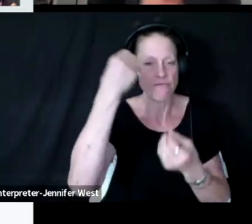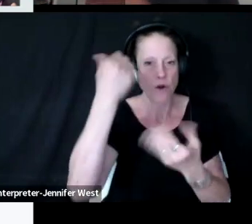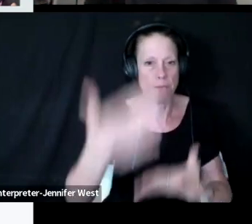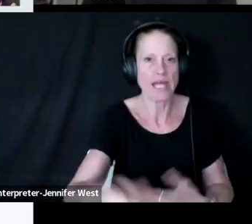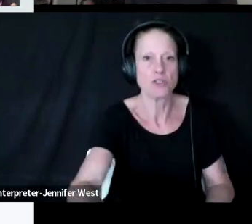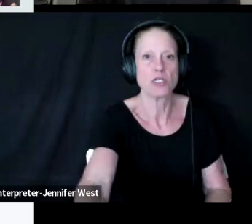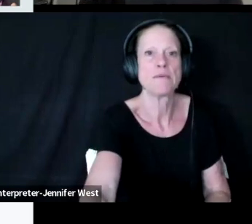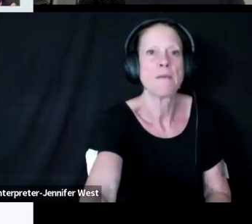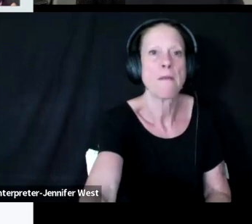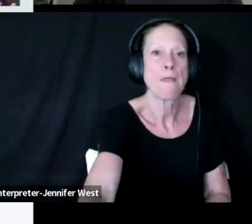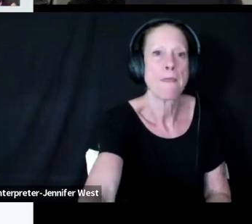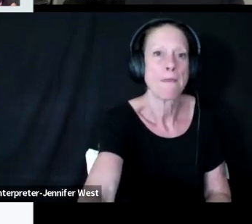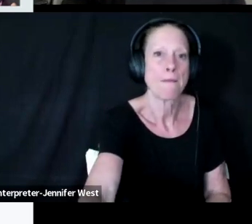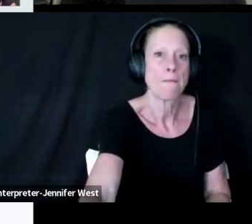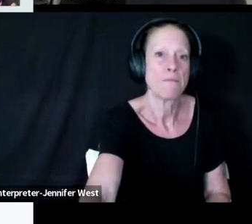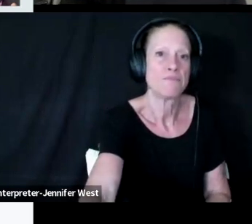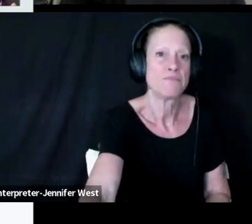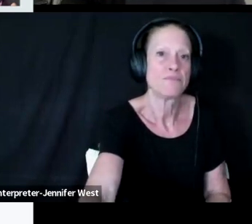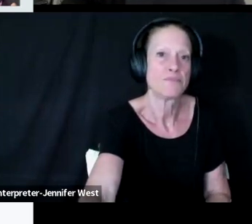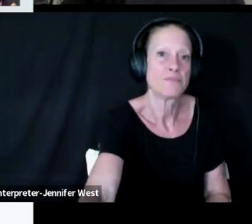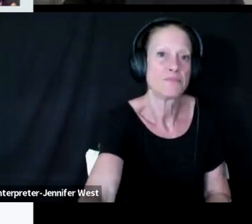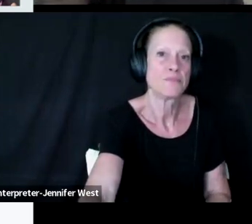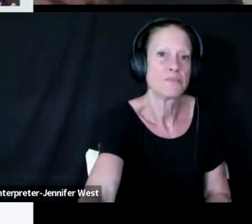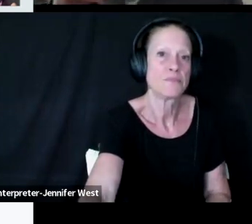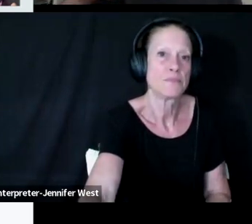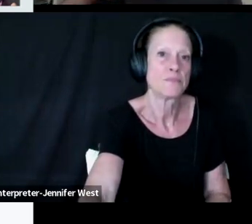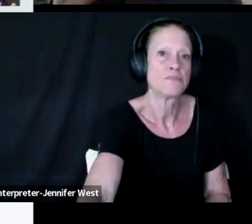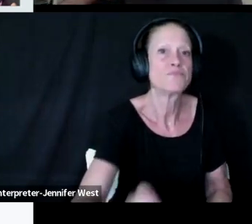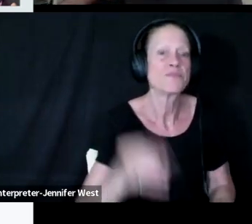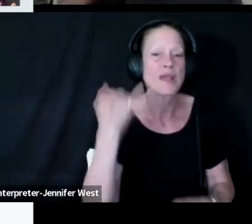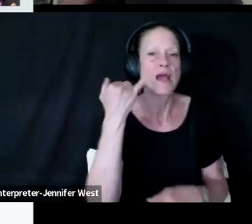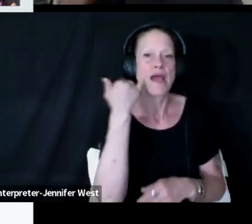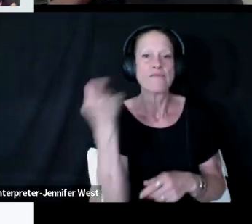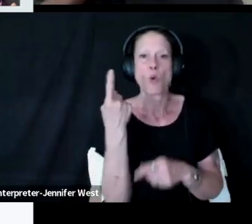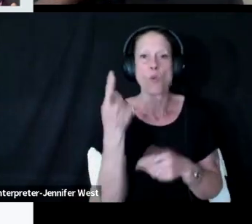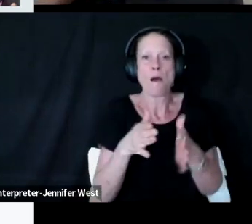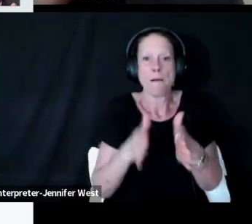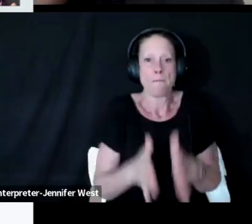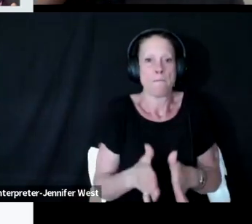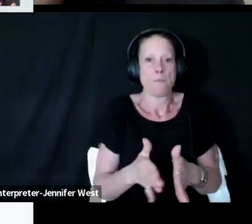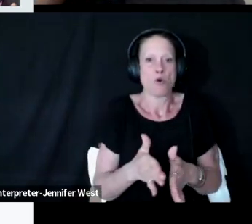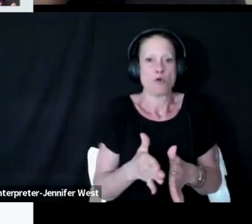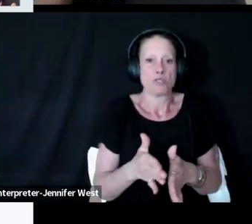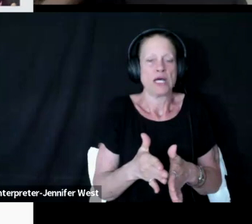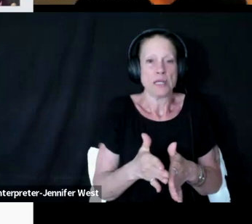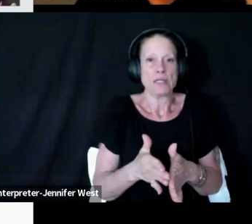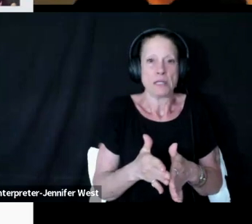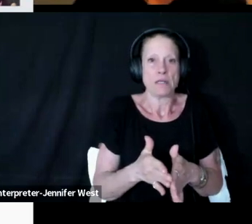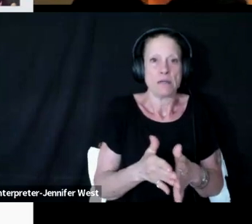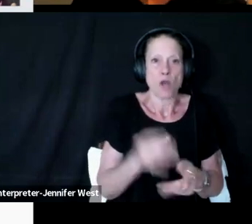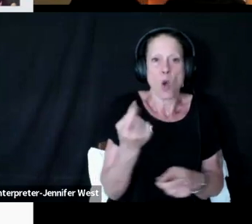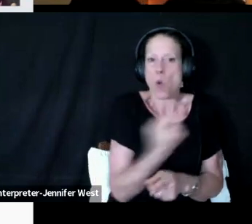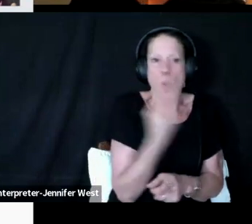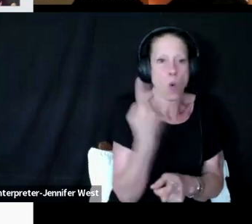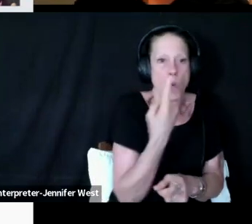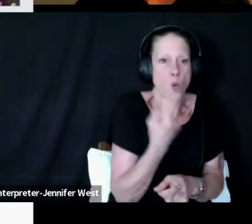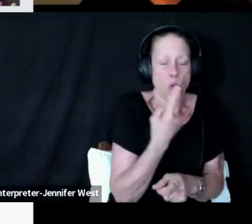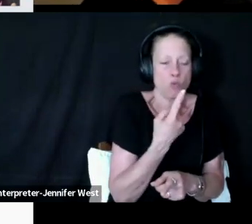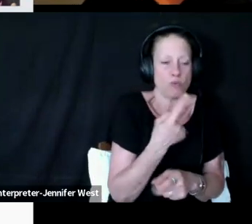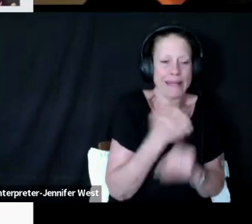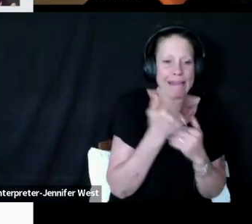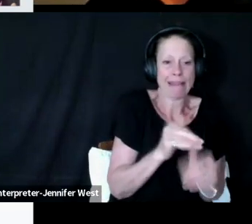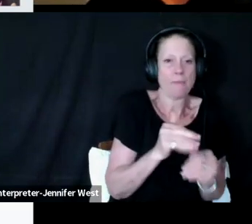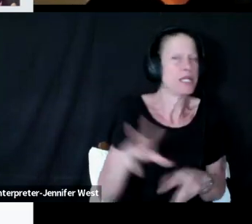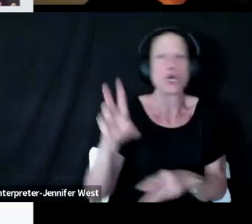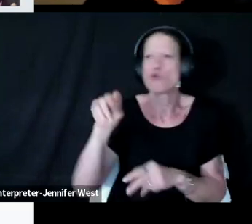one parent, the other parent still has access to it. Great question. Okay, can the cost be covered